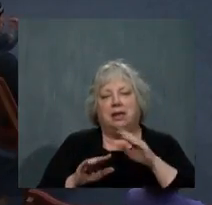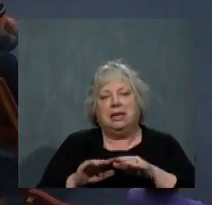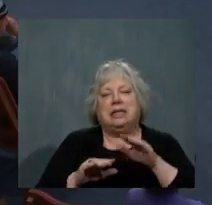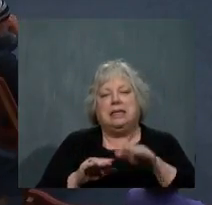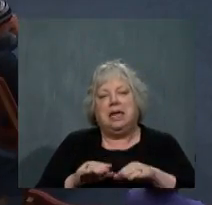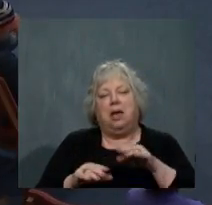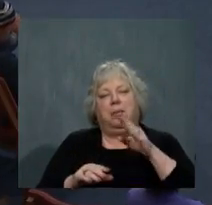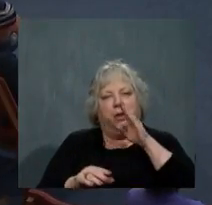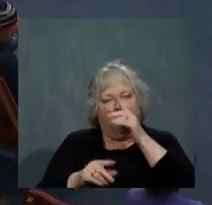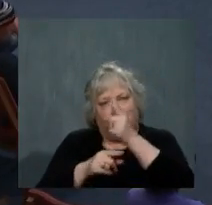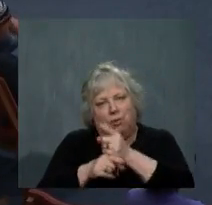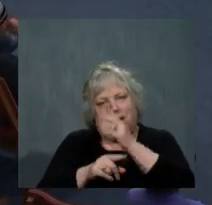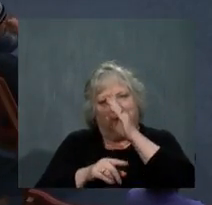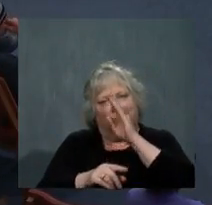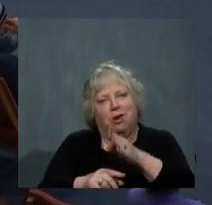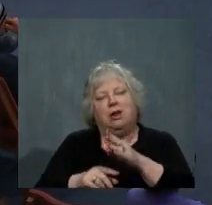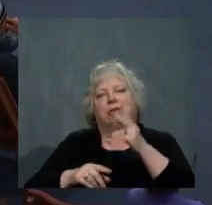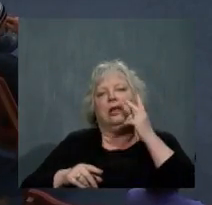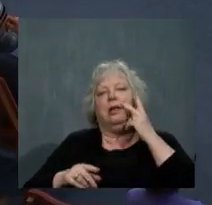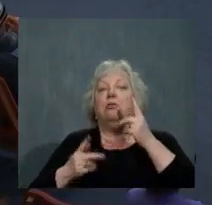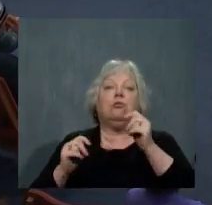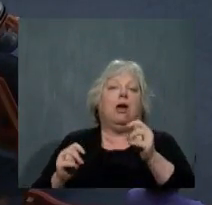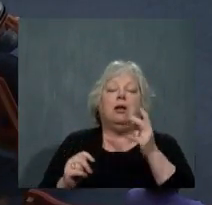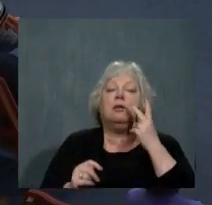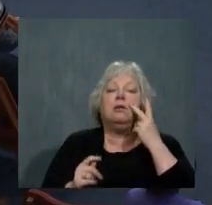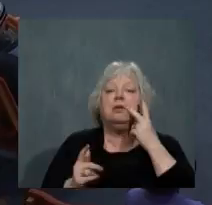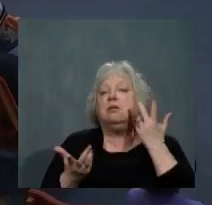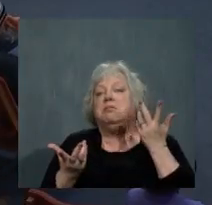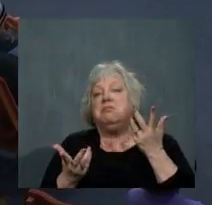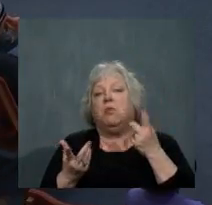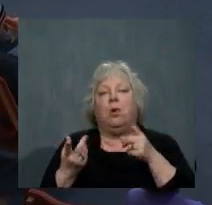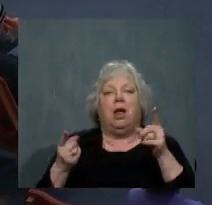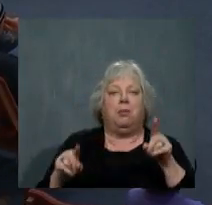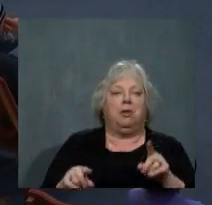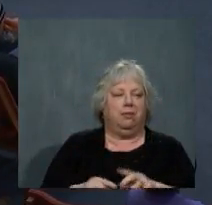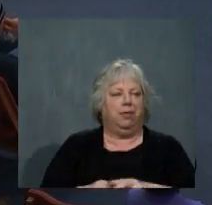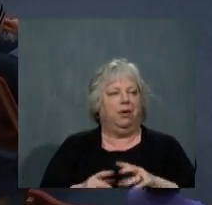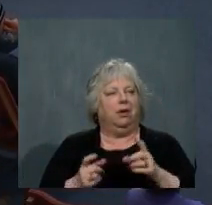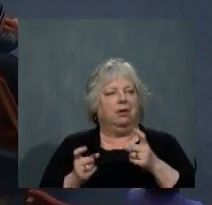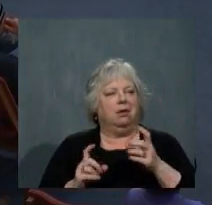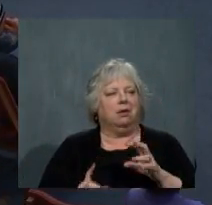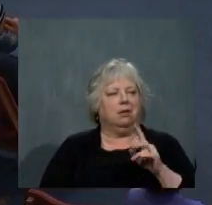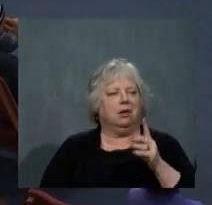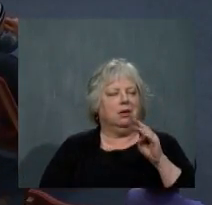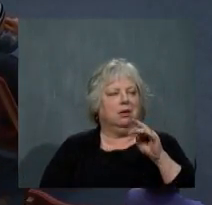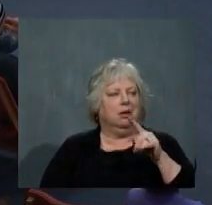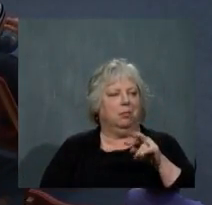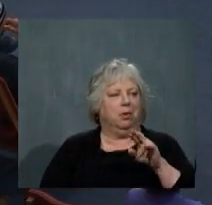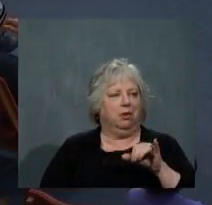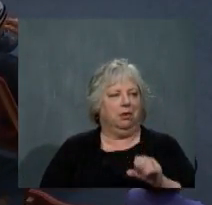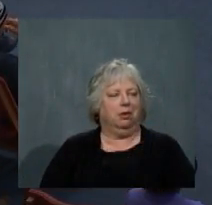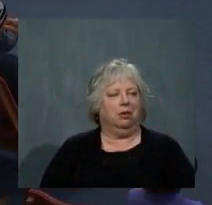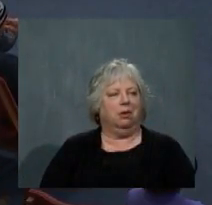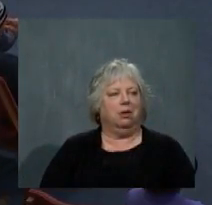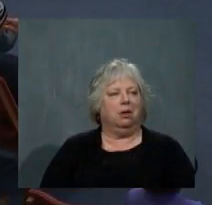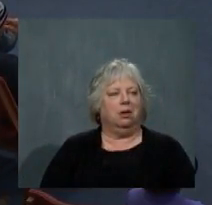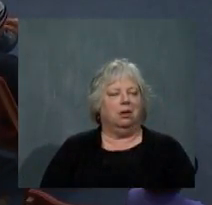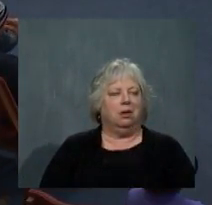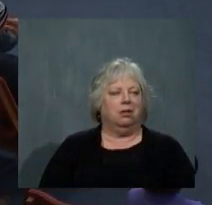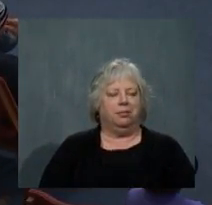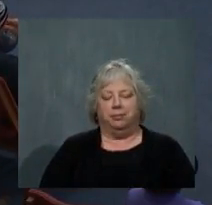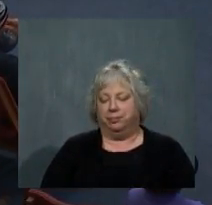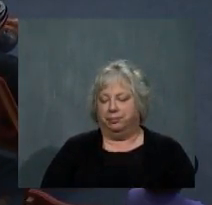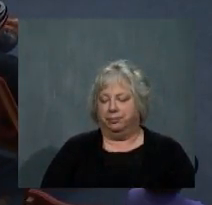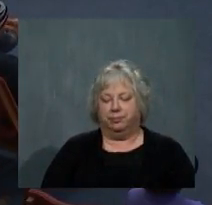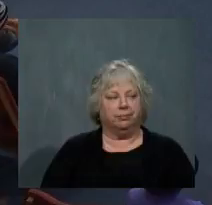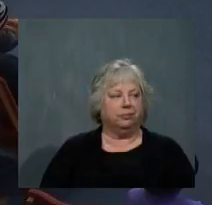direction, and let's try it and see how far we can go. All right, Director Campuris. Well, just